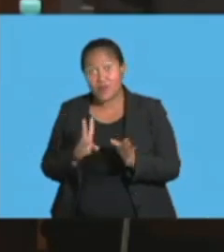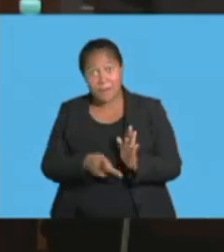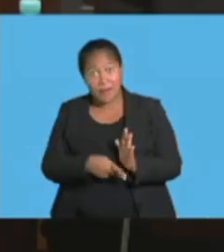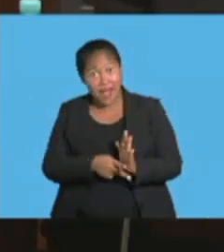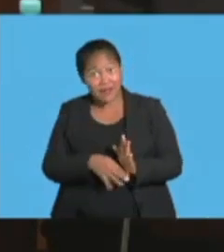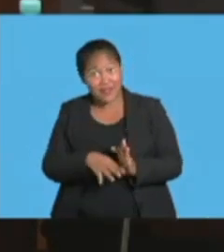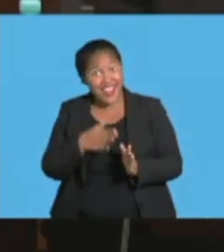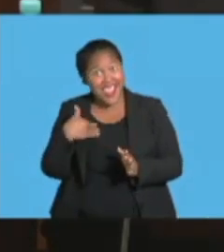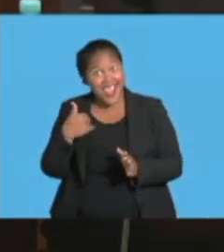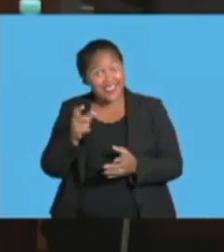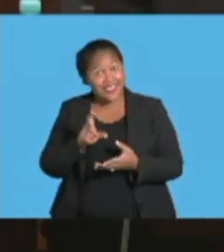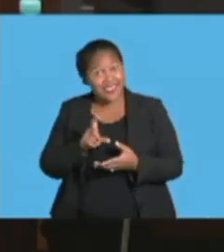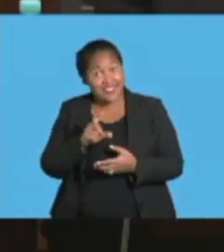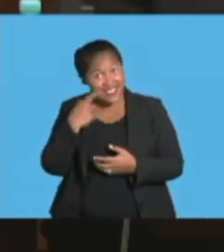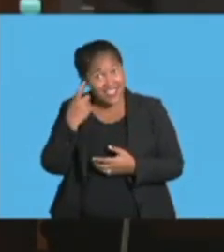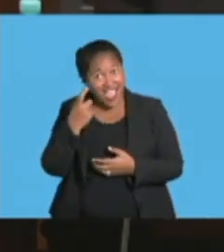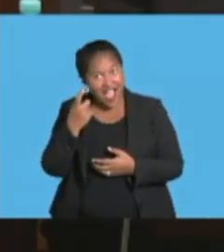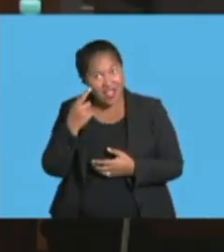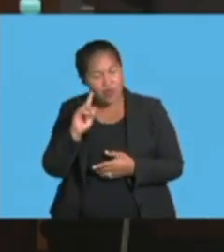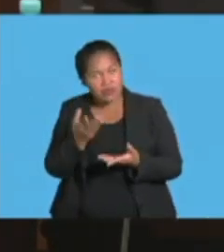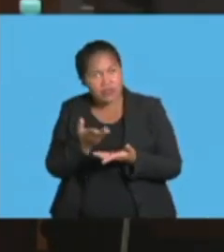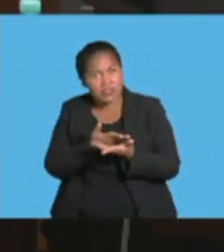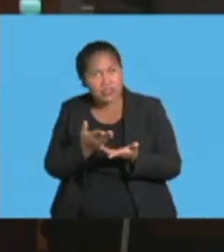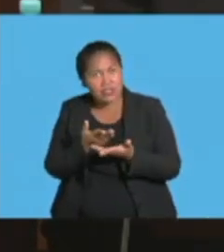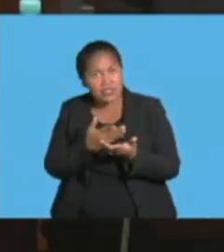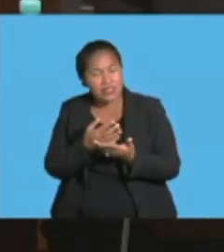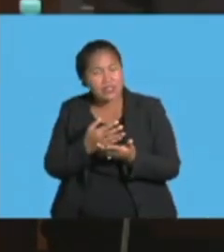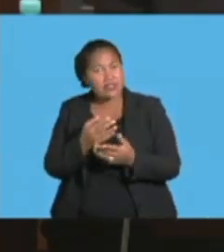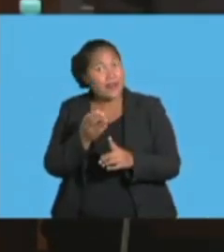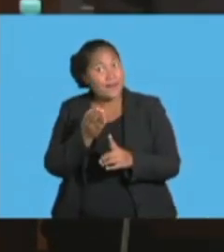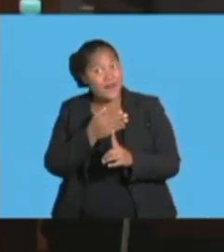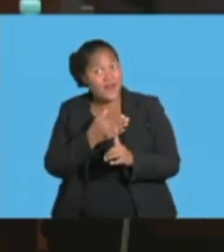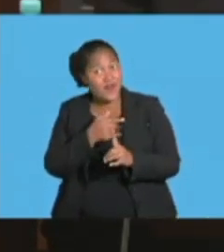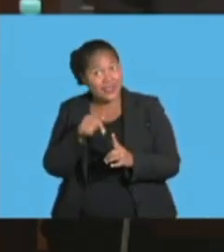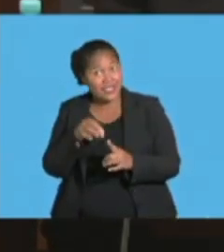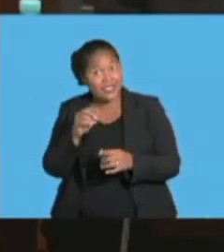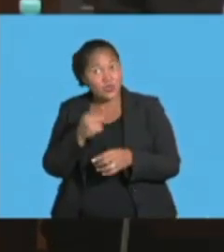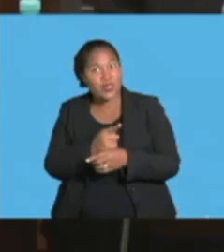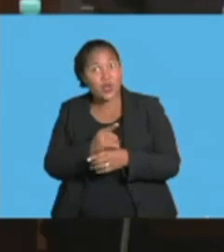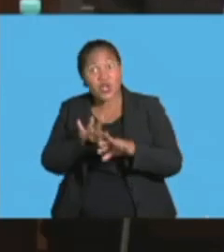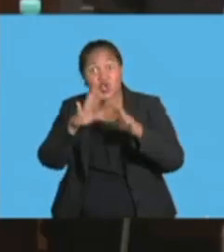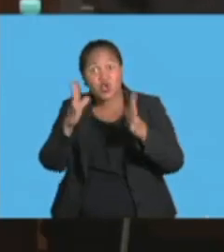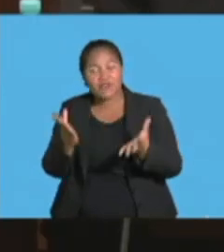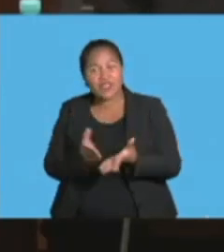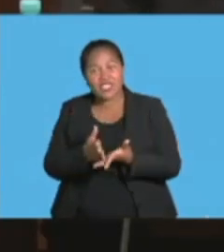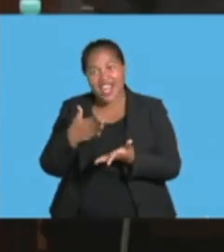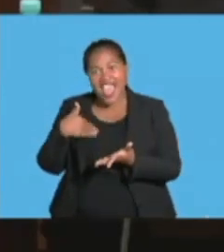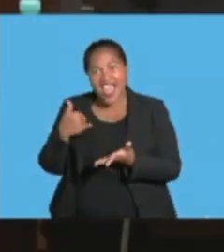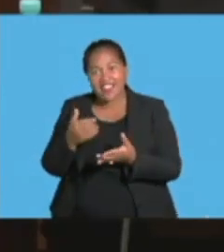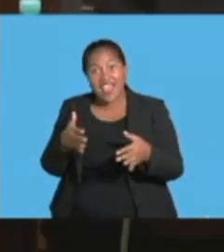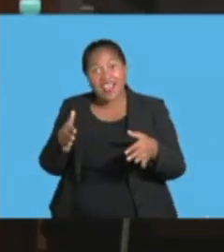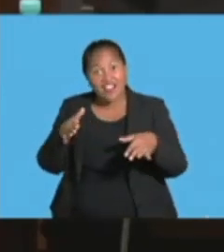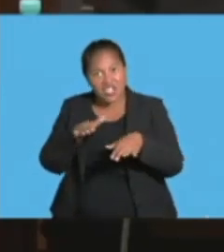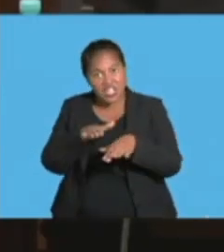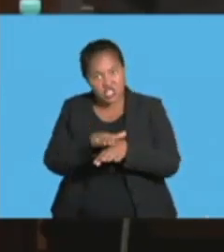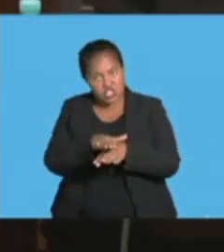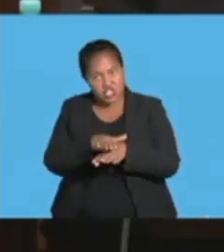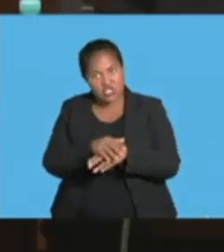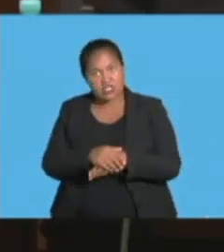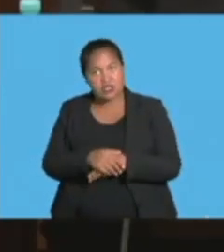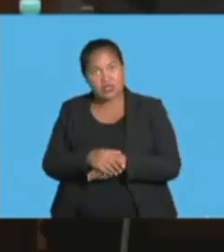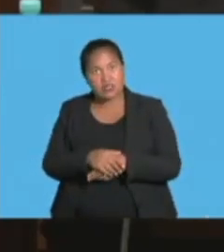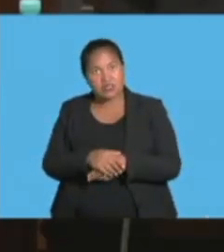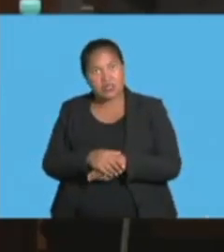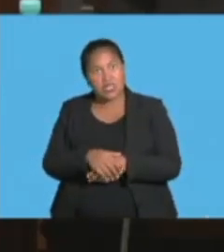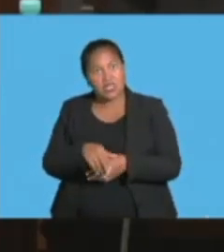concept to what I've been discussing again earlier this week on universal health coverage, is being able to take the specialist